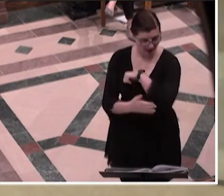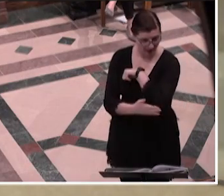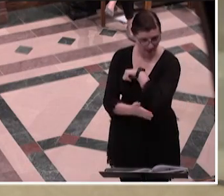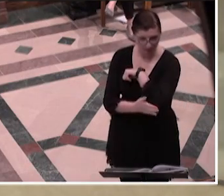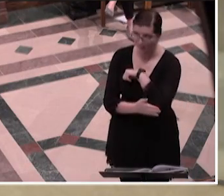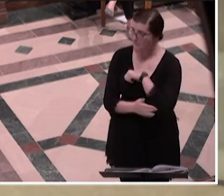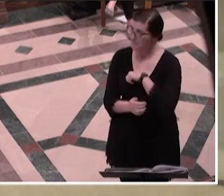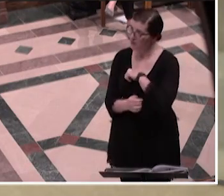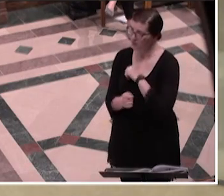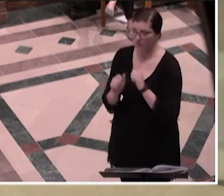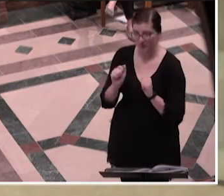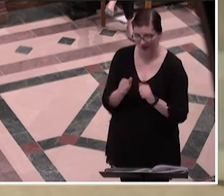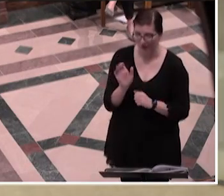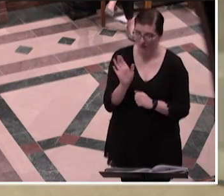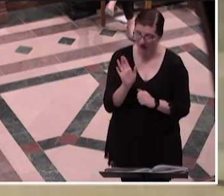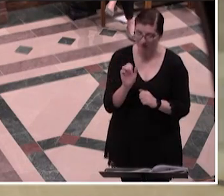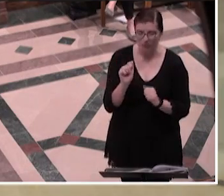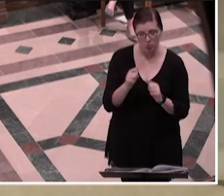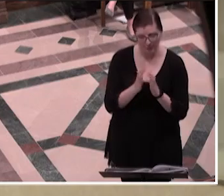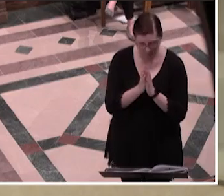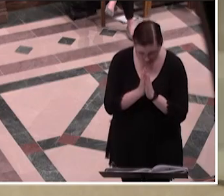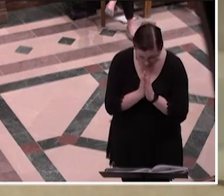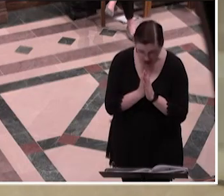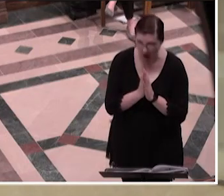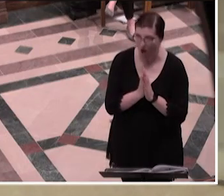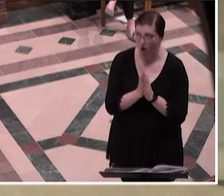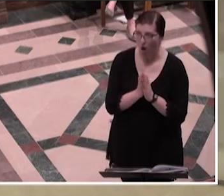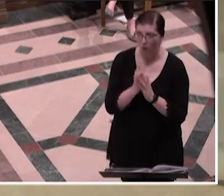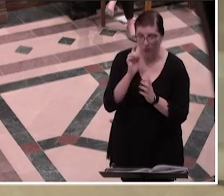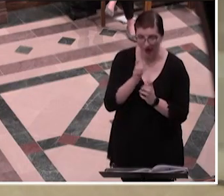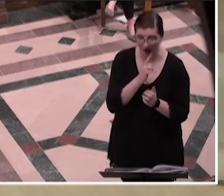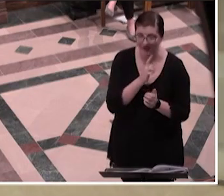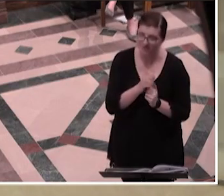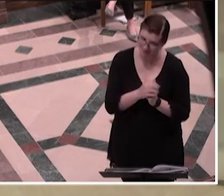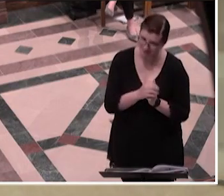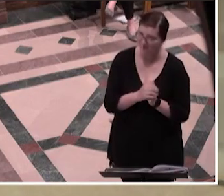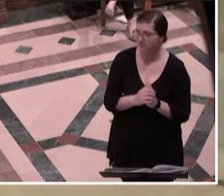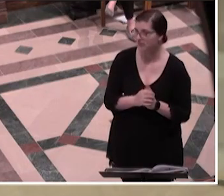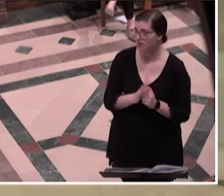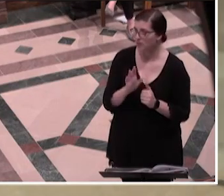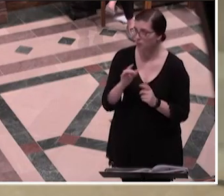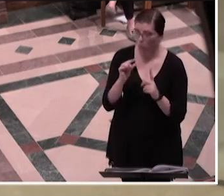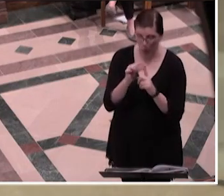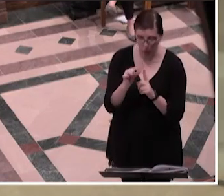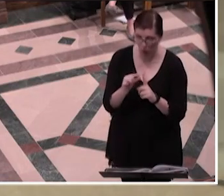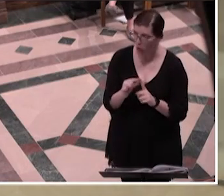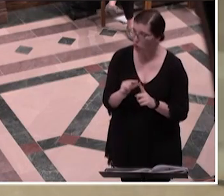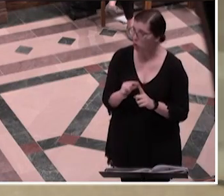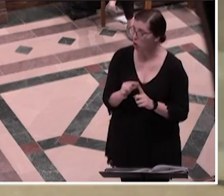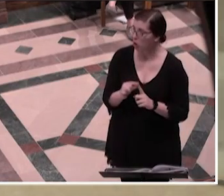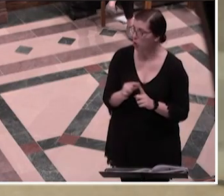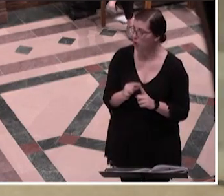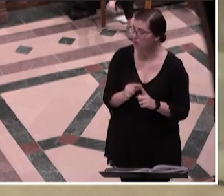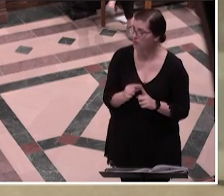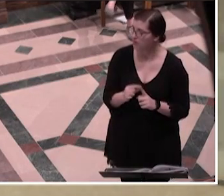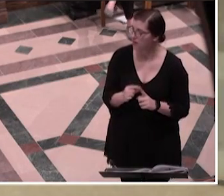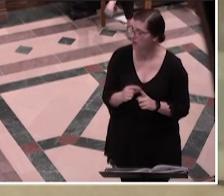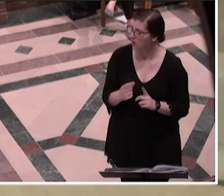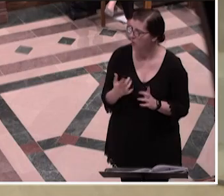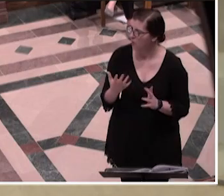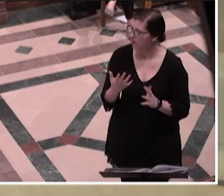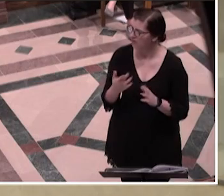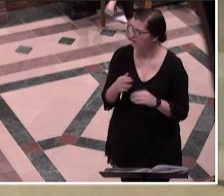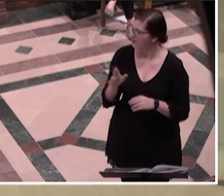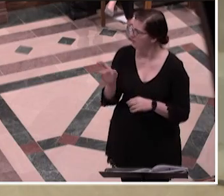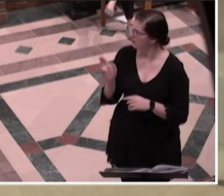can wave, you can bow. I mean, use your eyes, your words. Oh, as Rose says, yes. What is